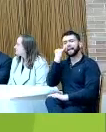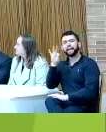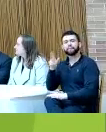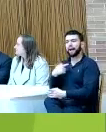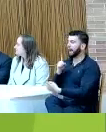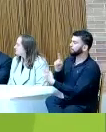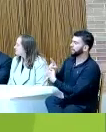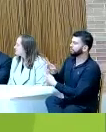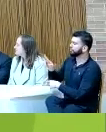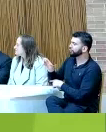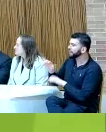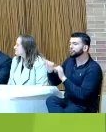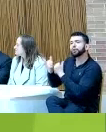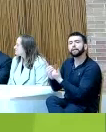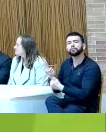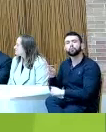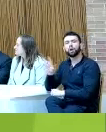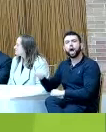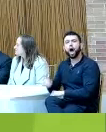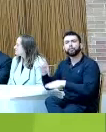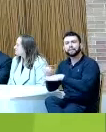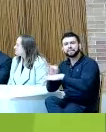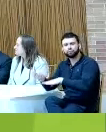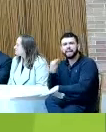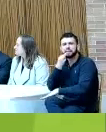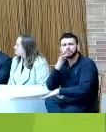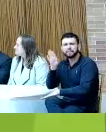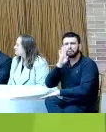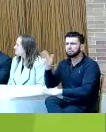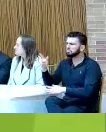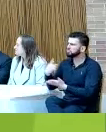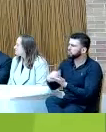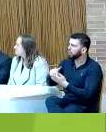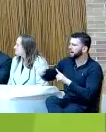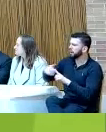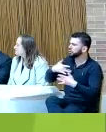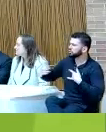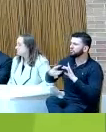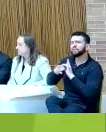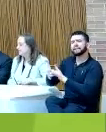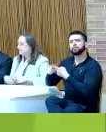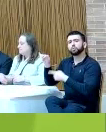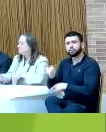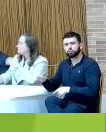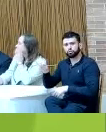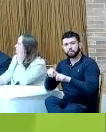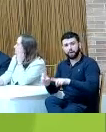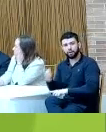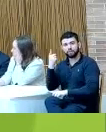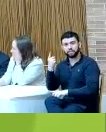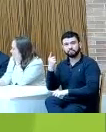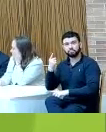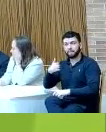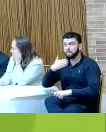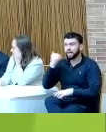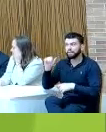and other industry experts um it's always best to explore alternative options